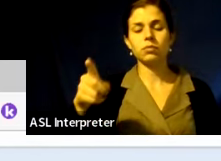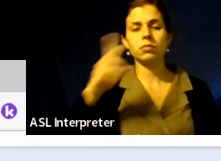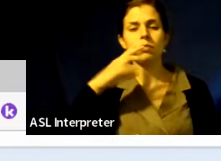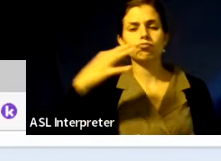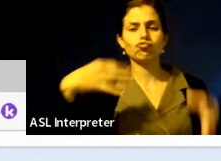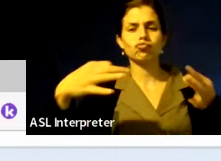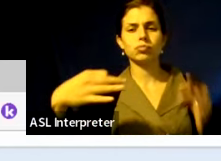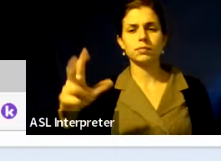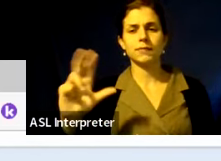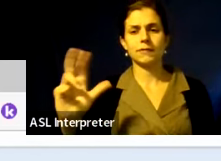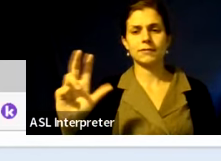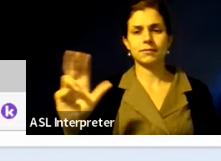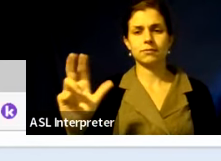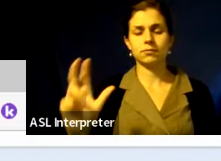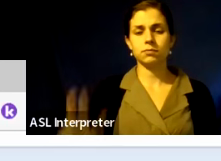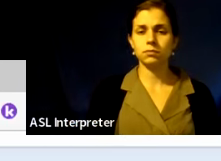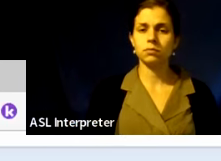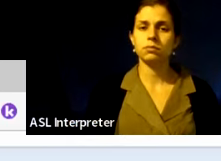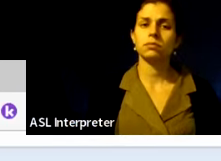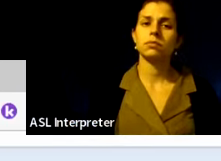Canvas.